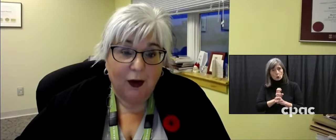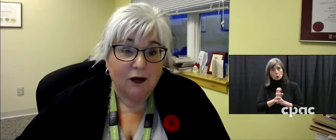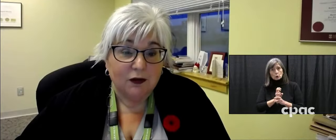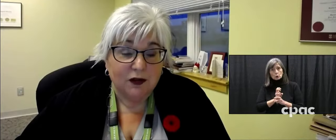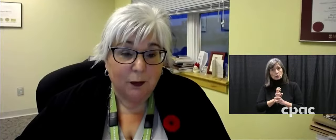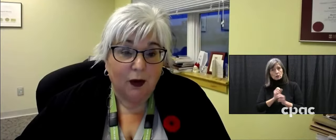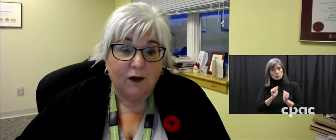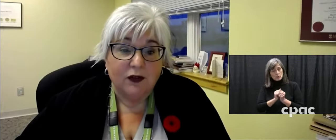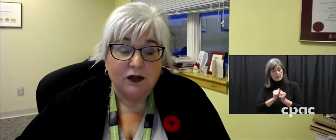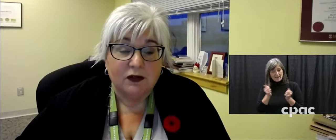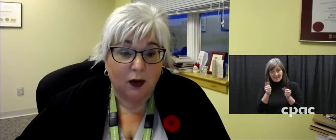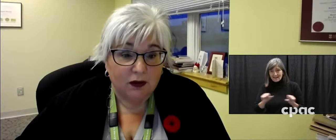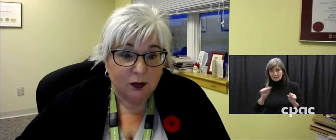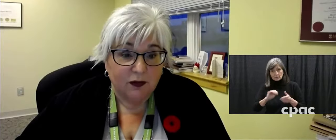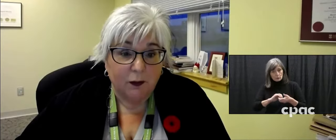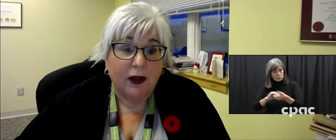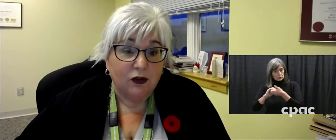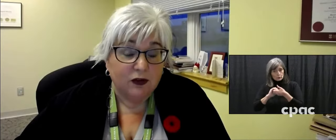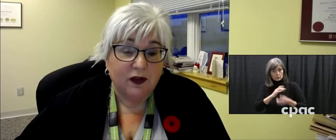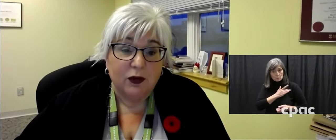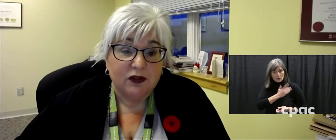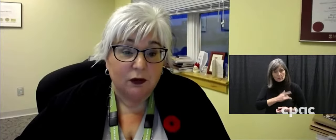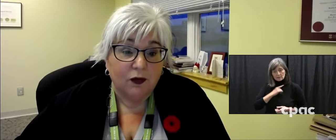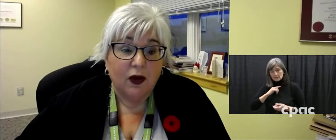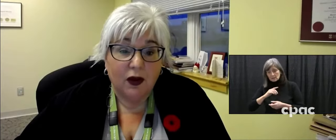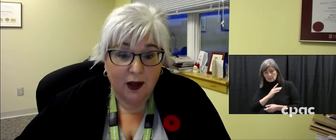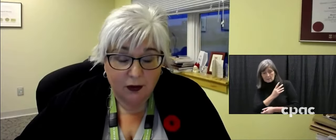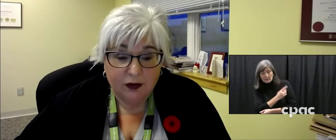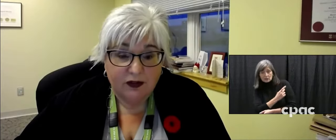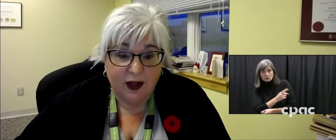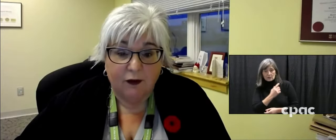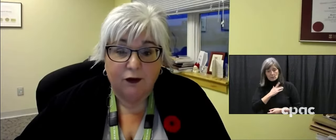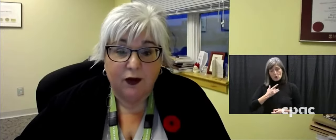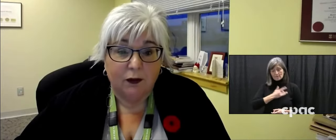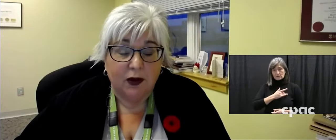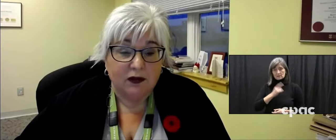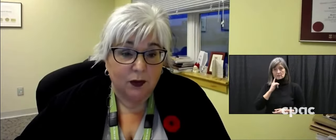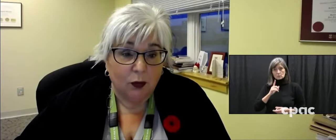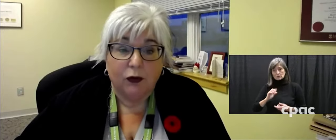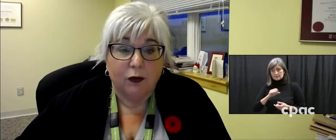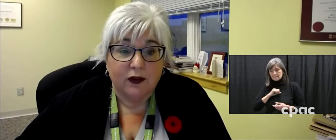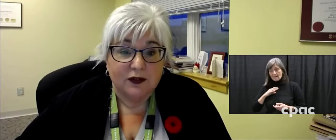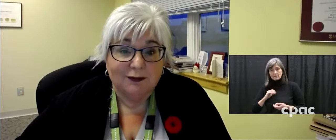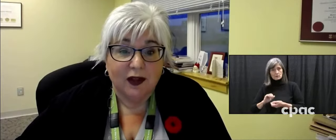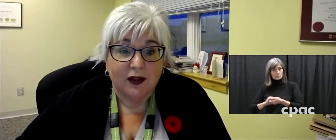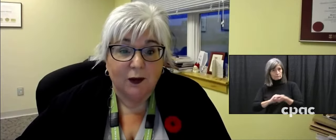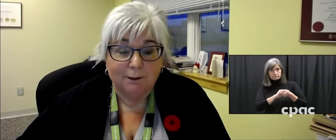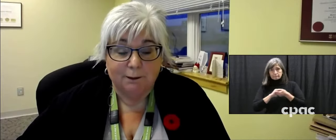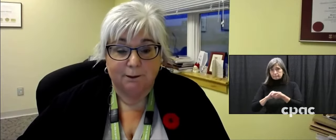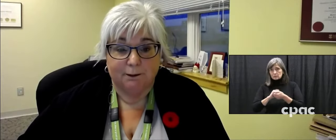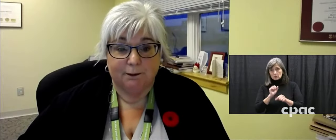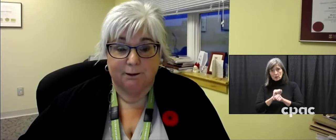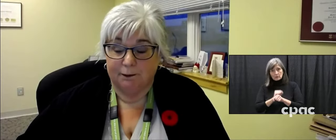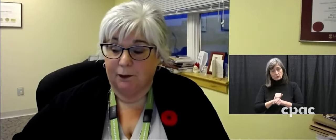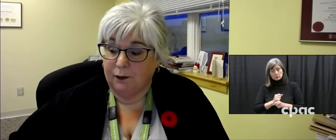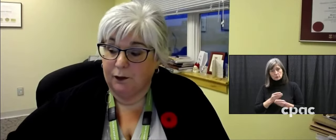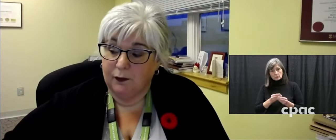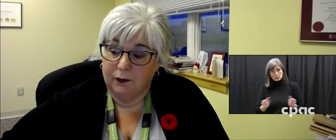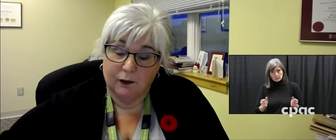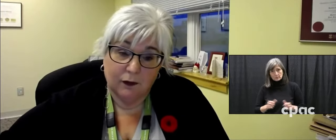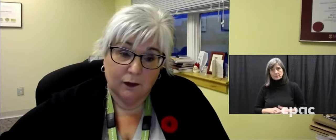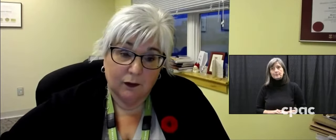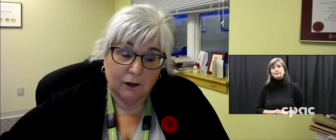with our partners in the province, as well as with the patients that we serve and our staff as we work through this. Thank you.